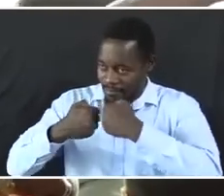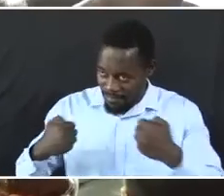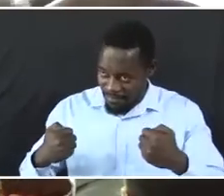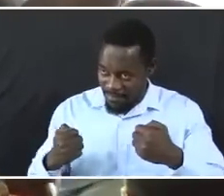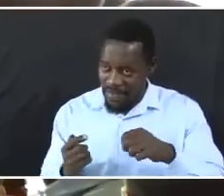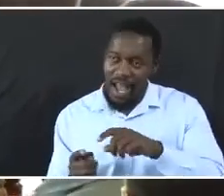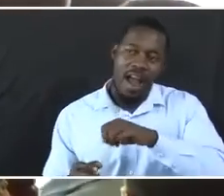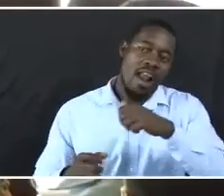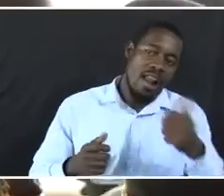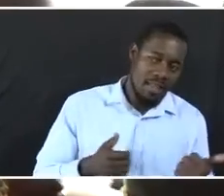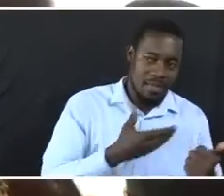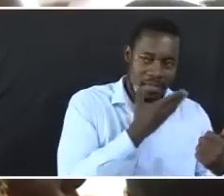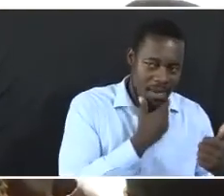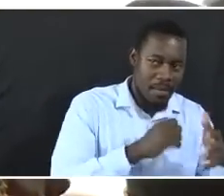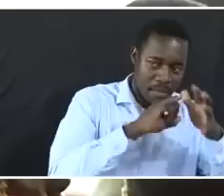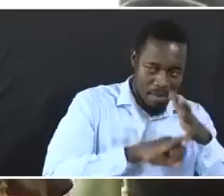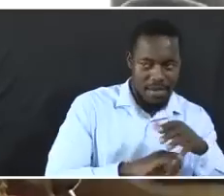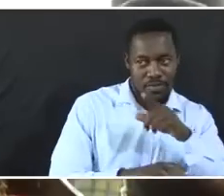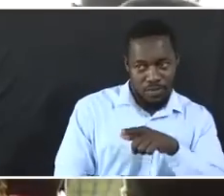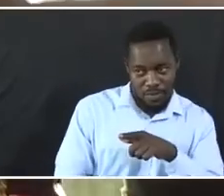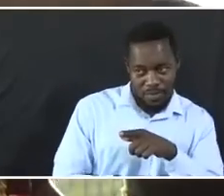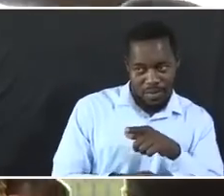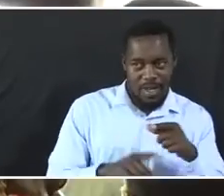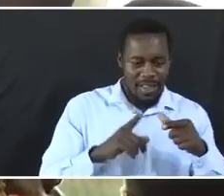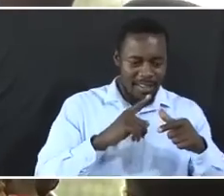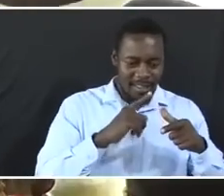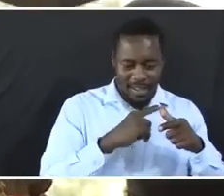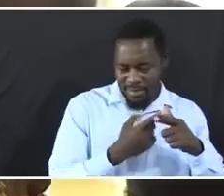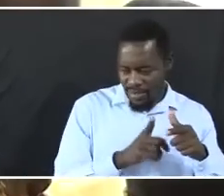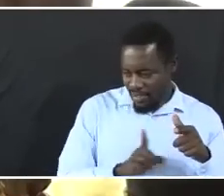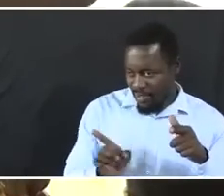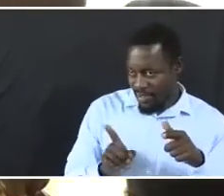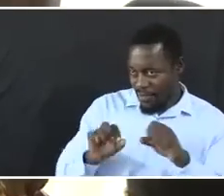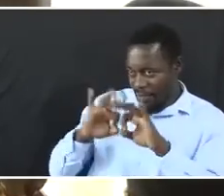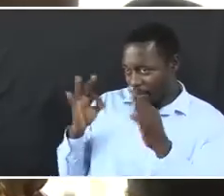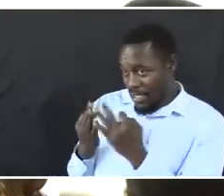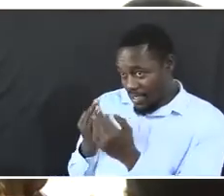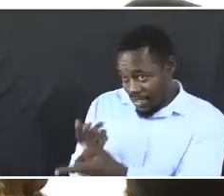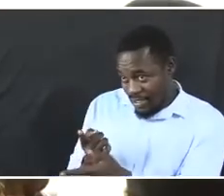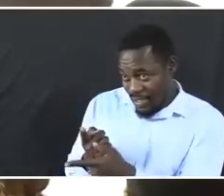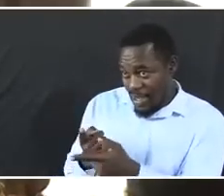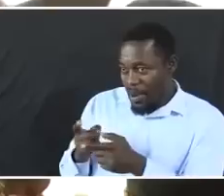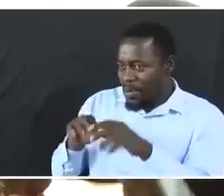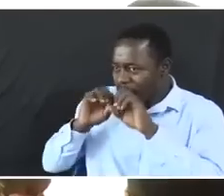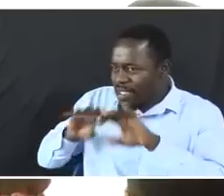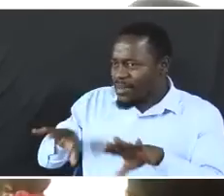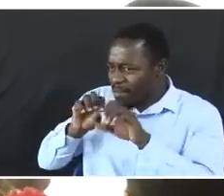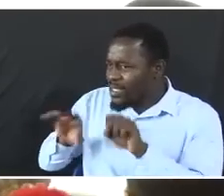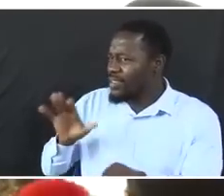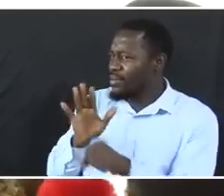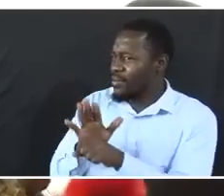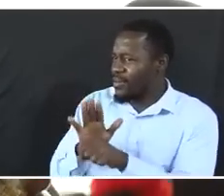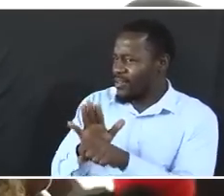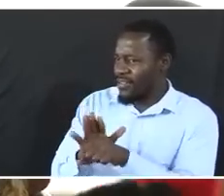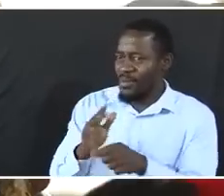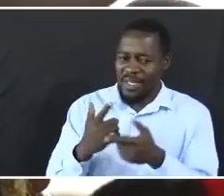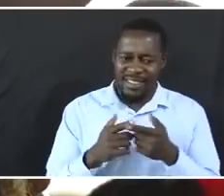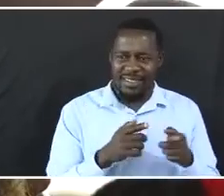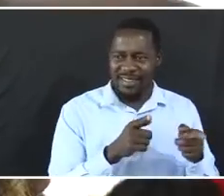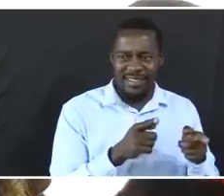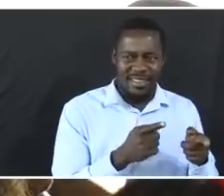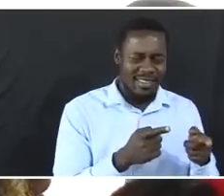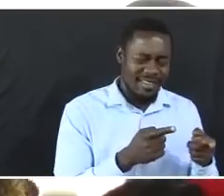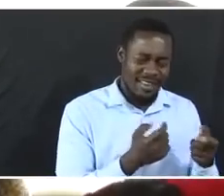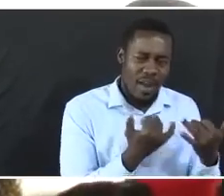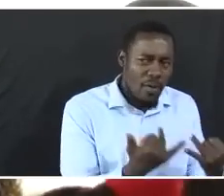does God's grace come in? Is there grace for this second, quote unquote, marriage? Is there